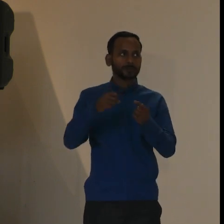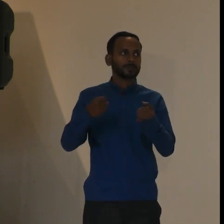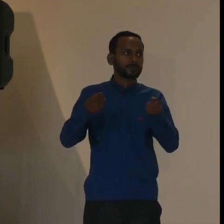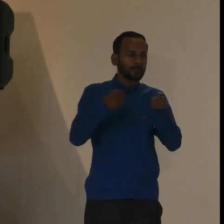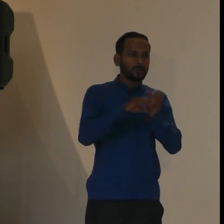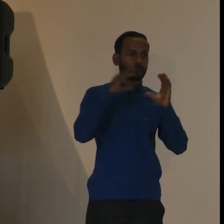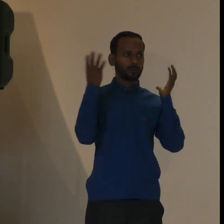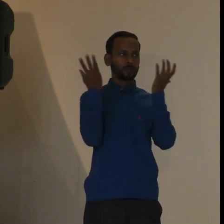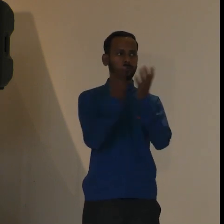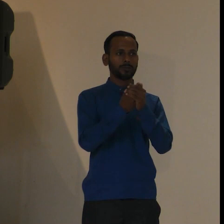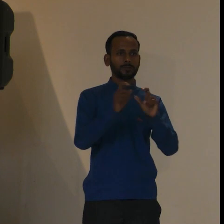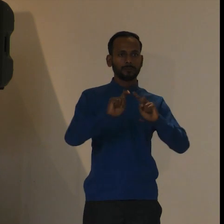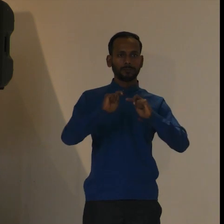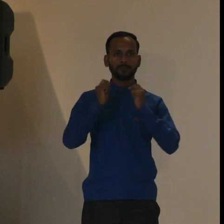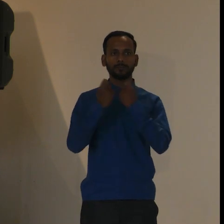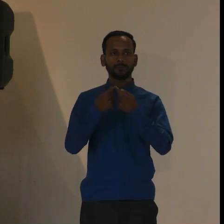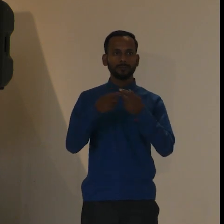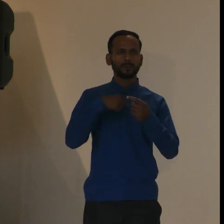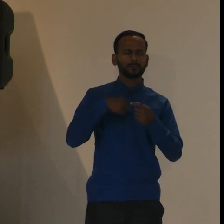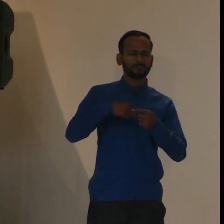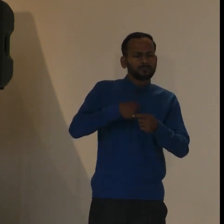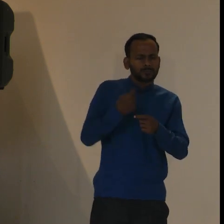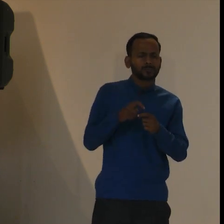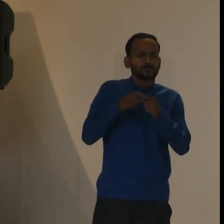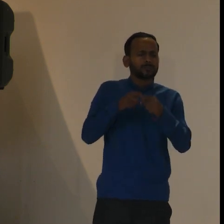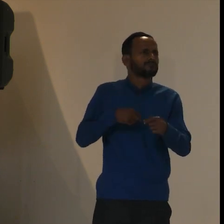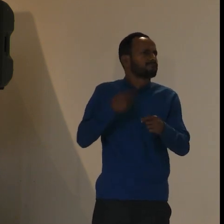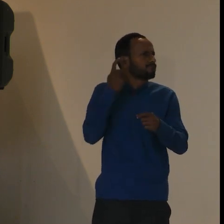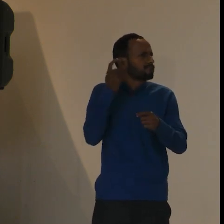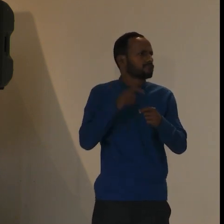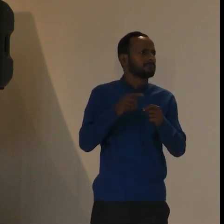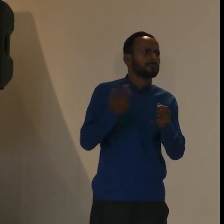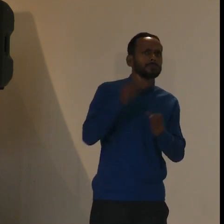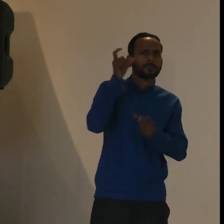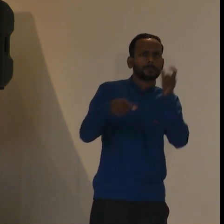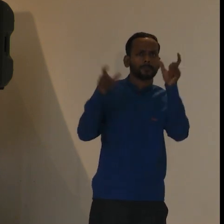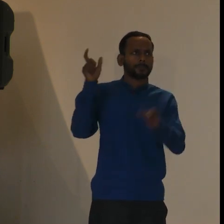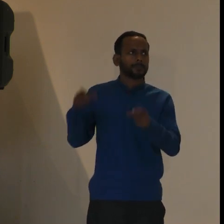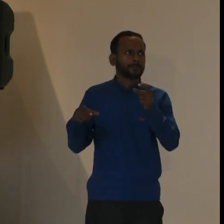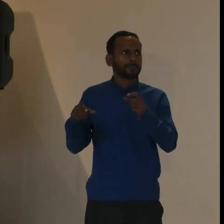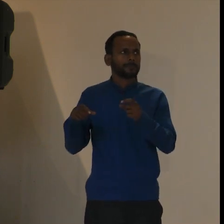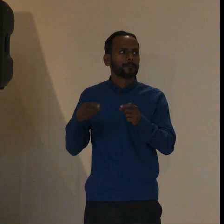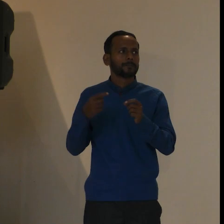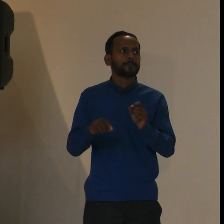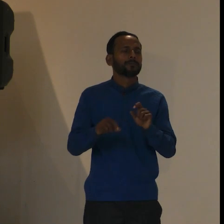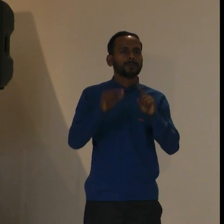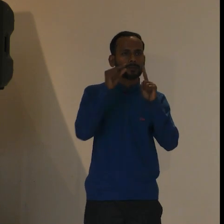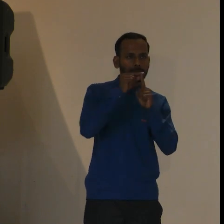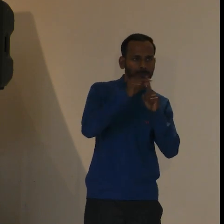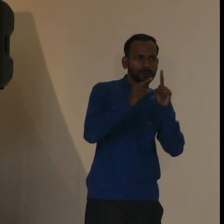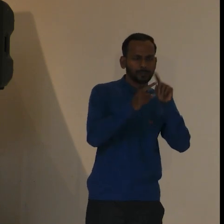for me, the question that really haunted me, and I've been asking a lot of people while preparing for this particular presentation,